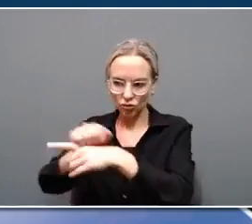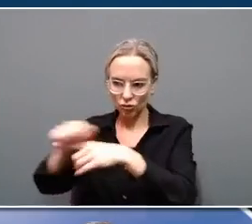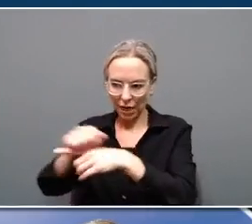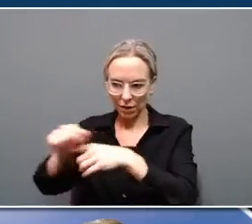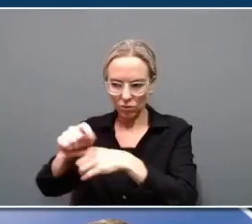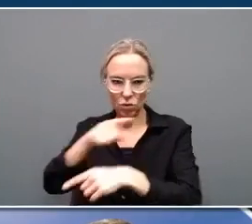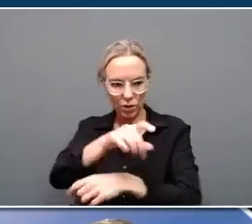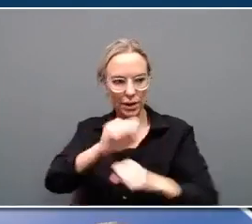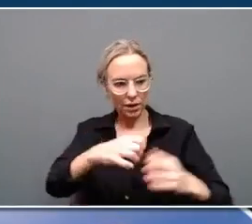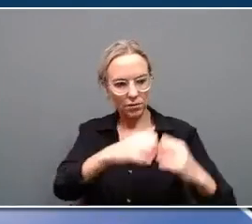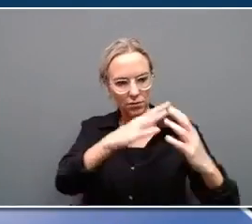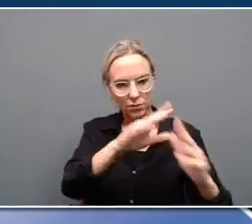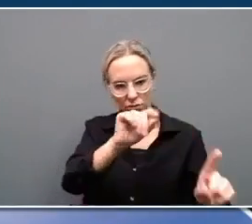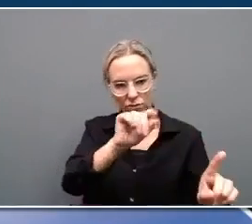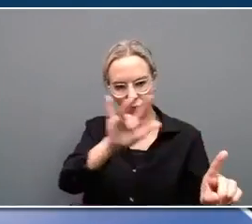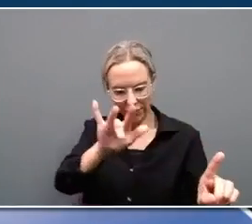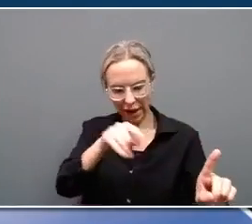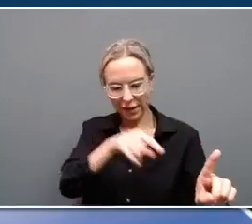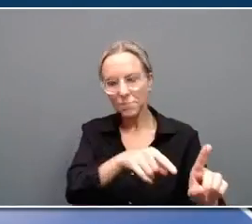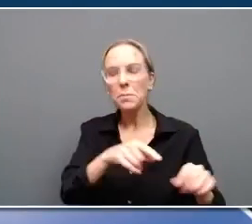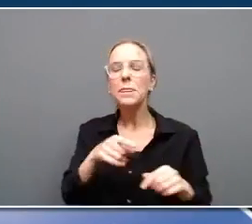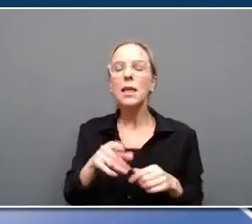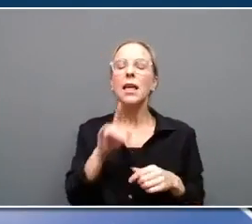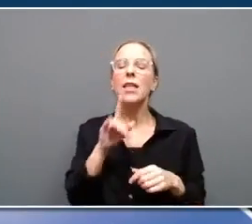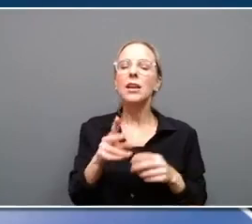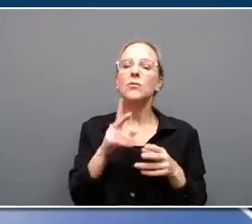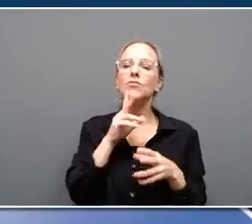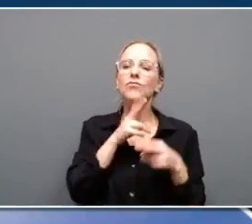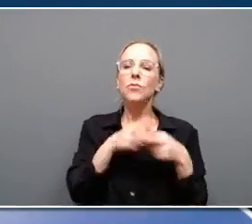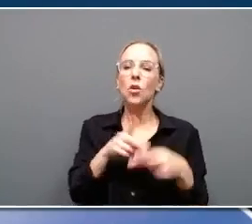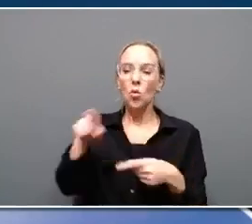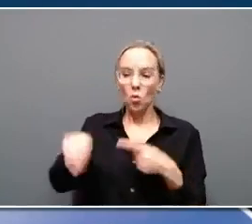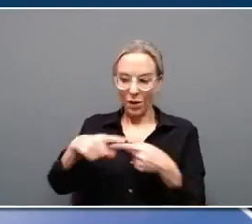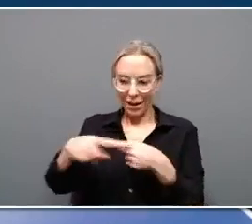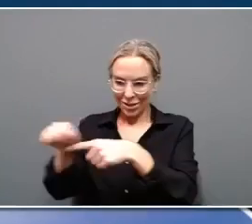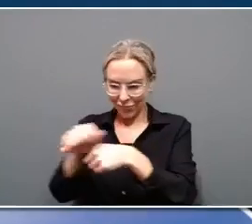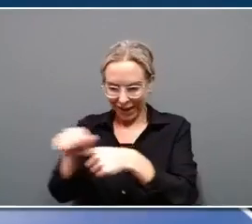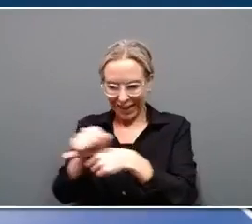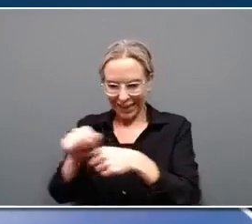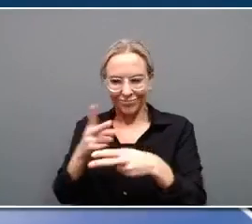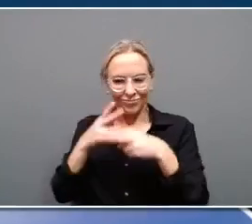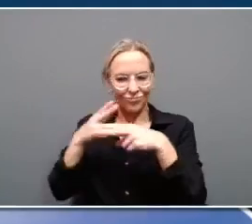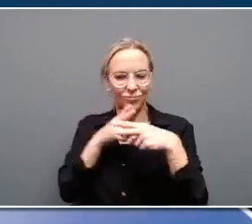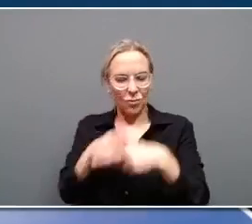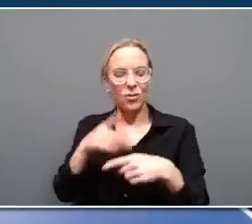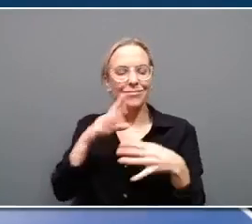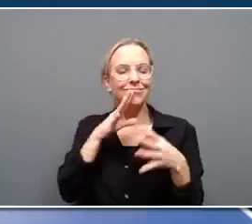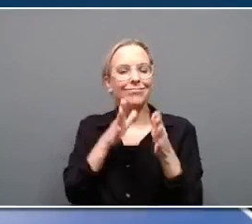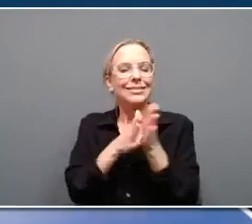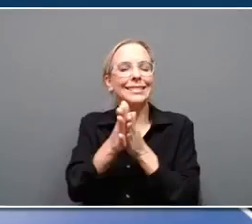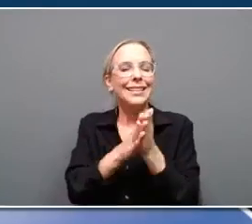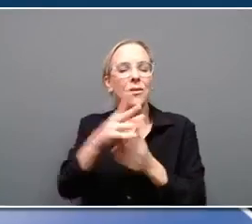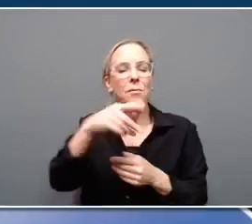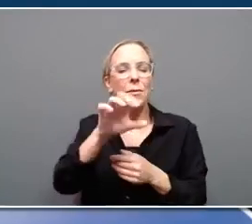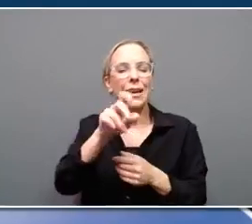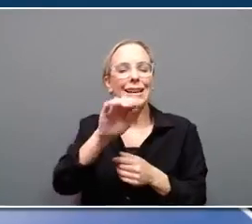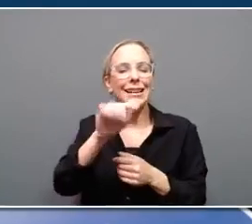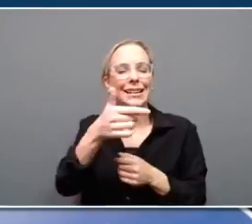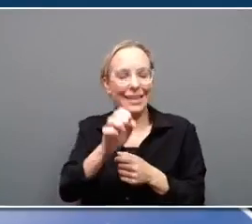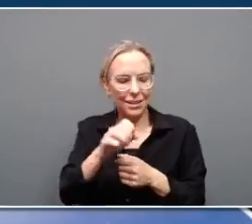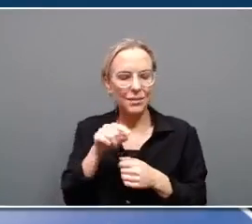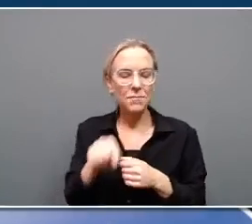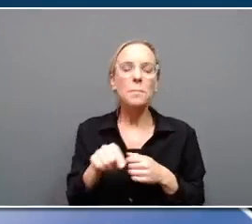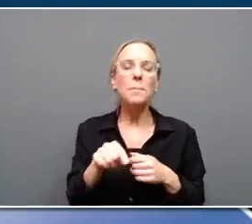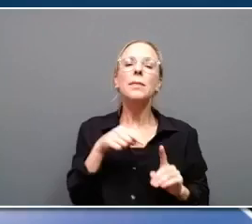SK aligns with the incentive package based on Ford and SK's 2021 announcement. The new grant funding